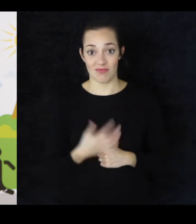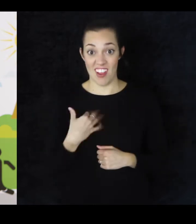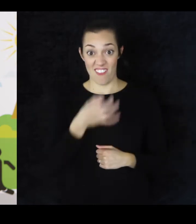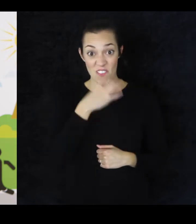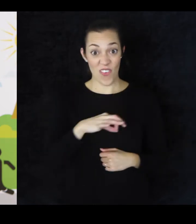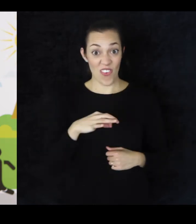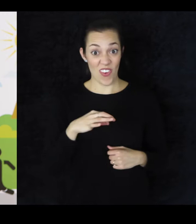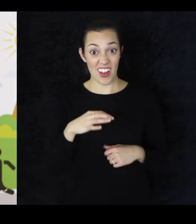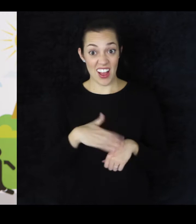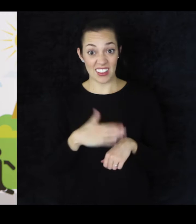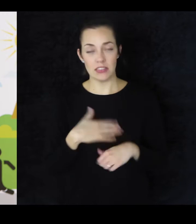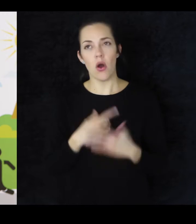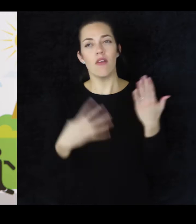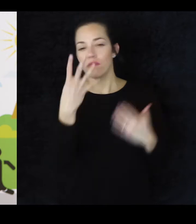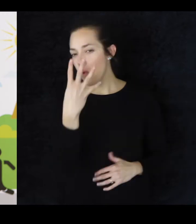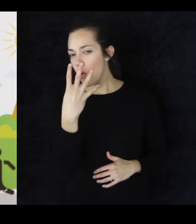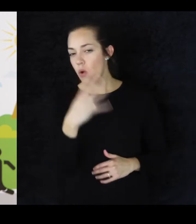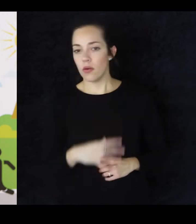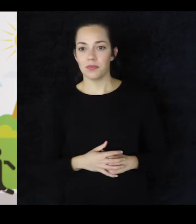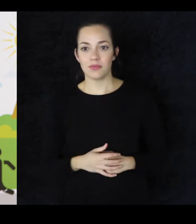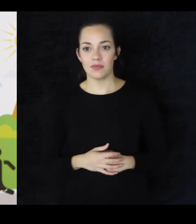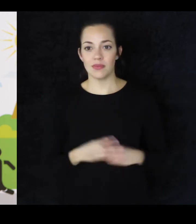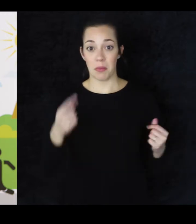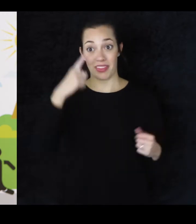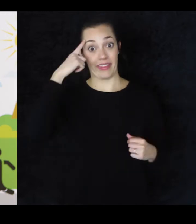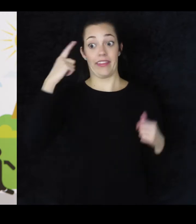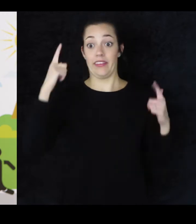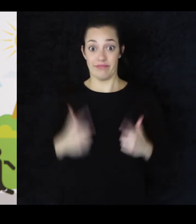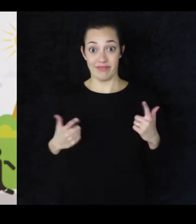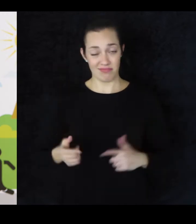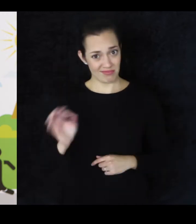and not that many. I've got 4, but some people think that's too many.